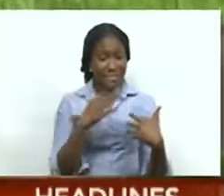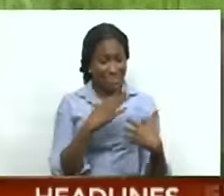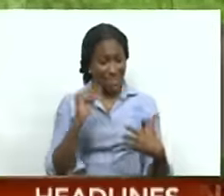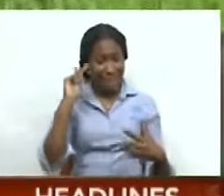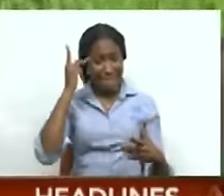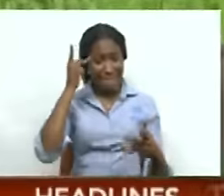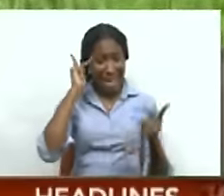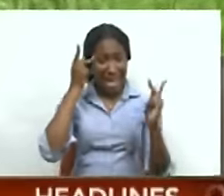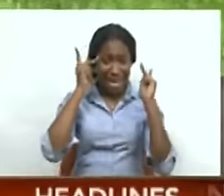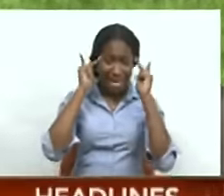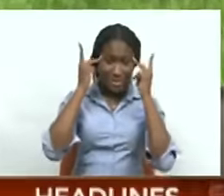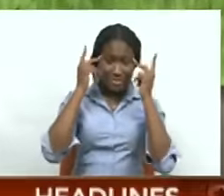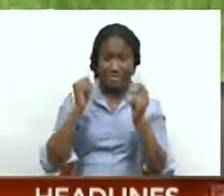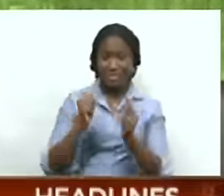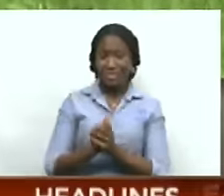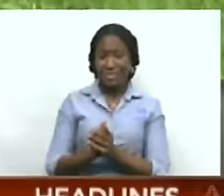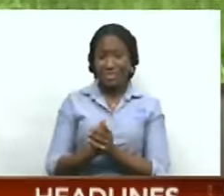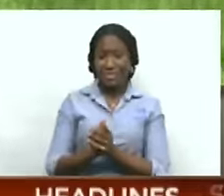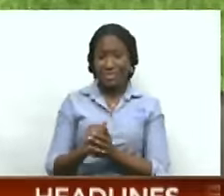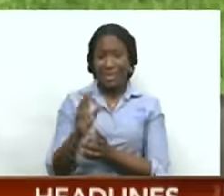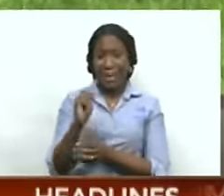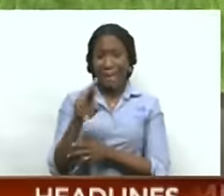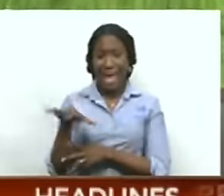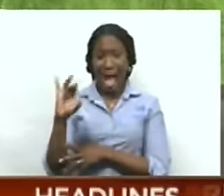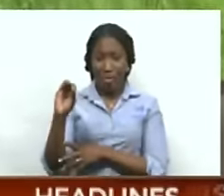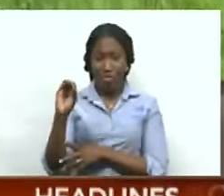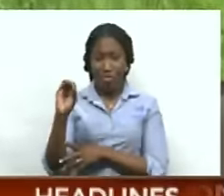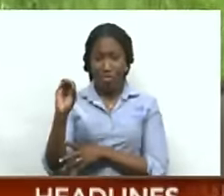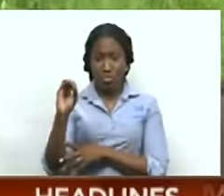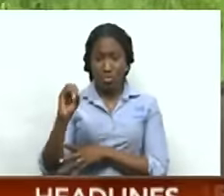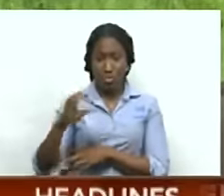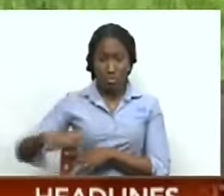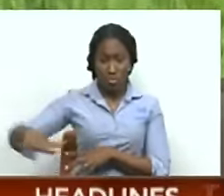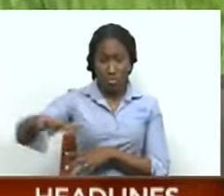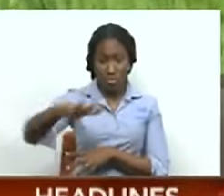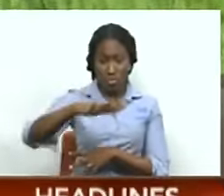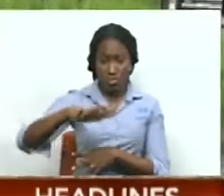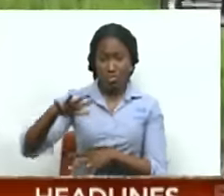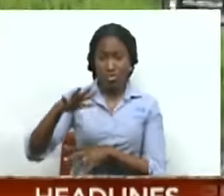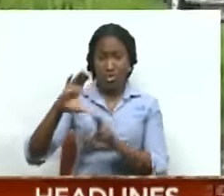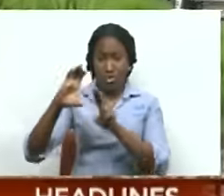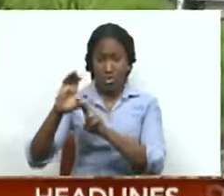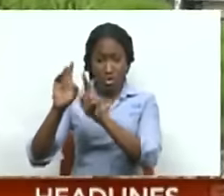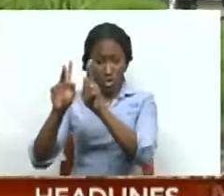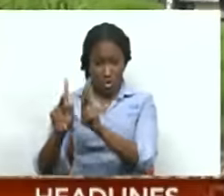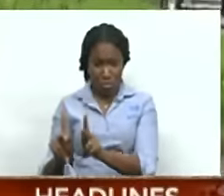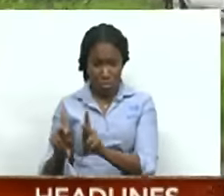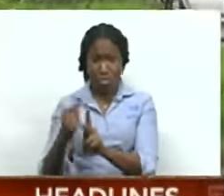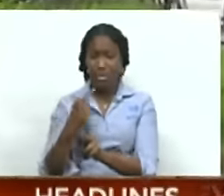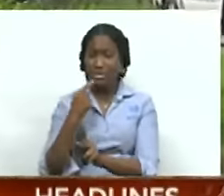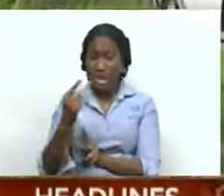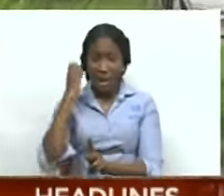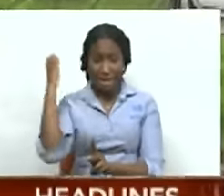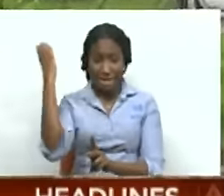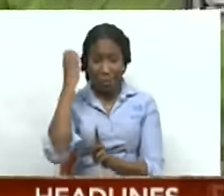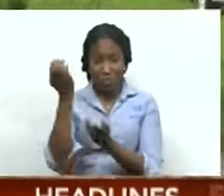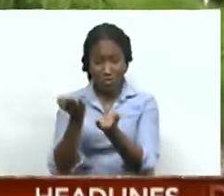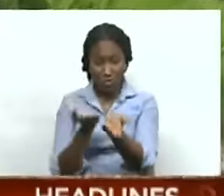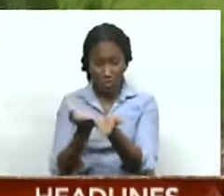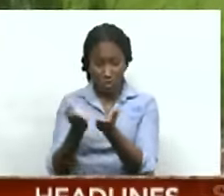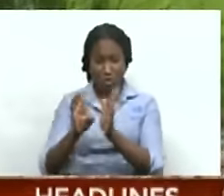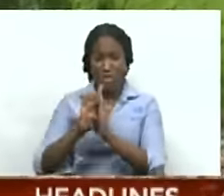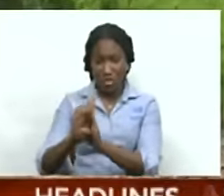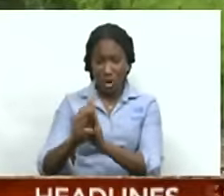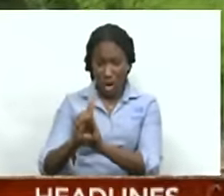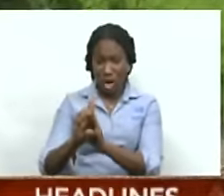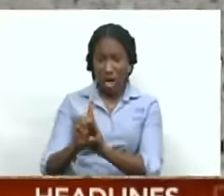Claro Regional Corporation Chairman Raymond Corsier says the emergency services, including the Disaster Management Unit,